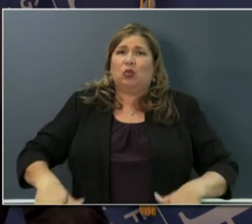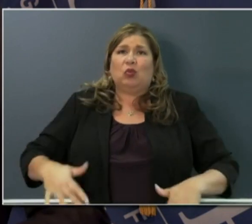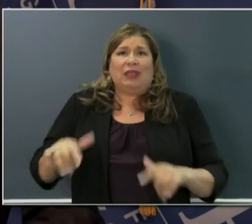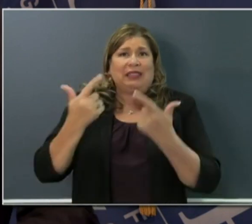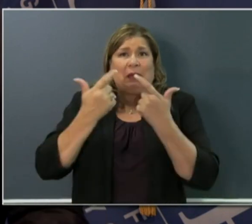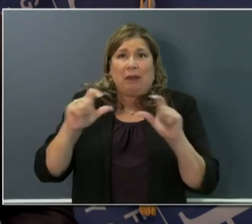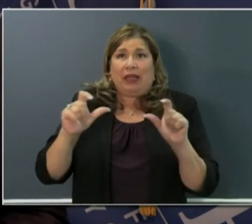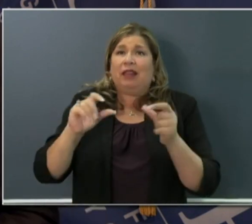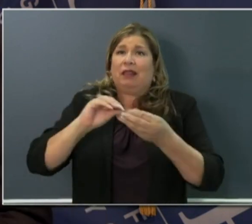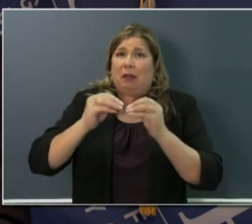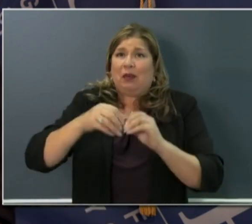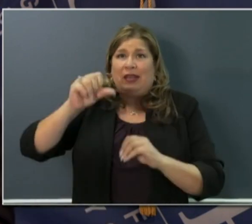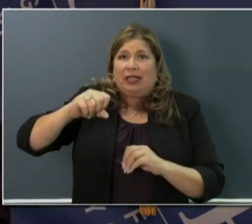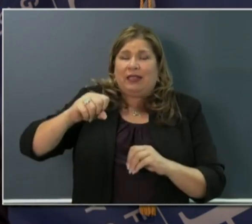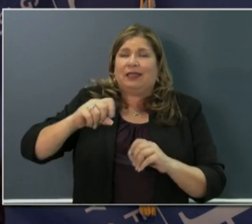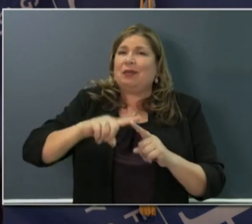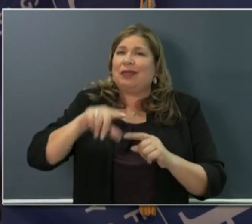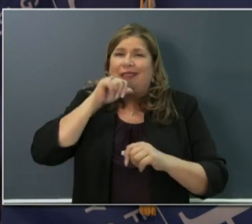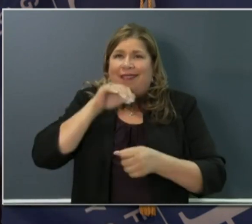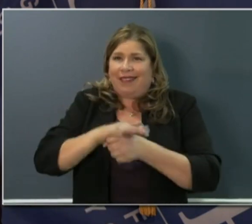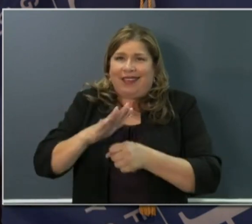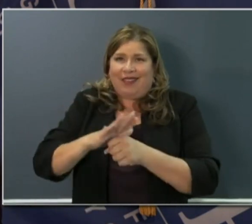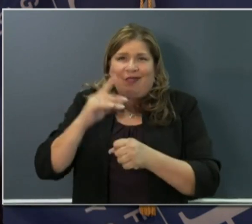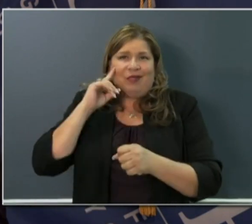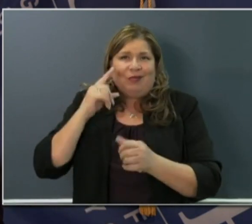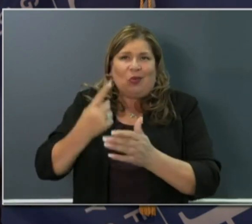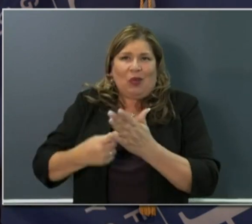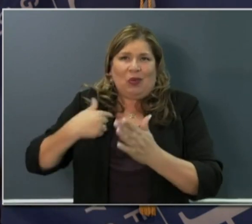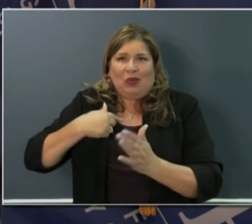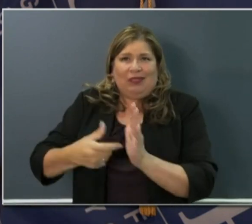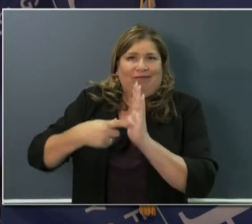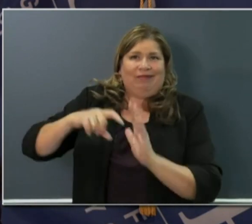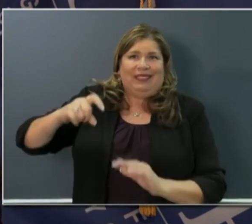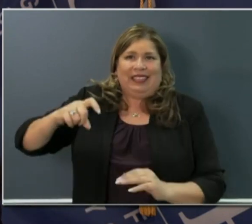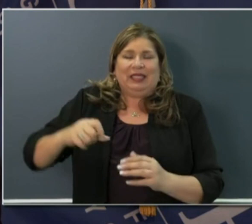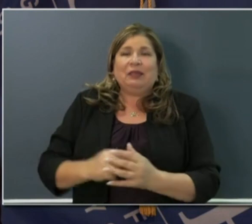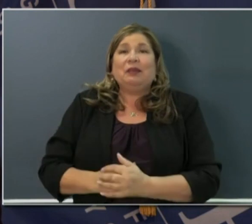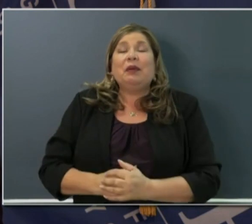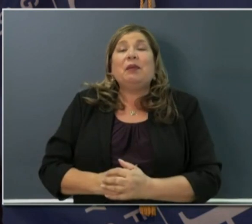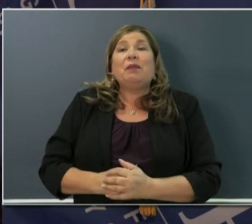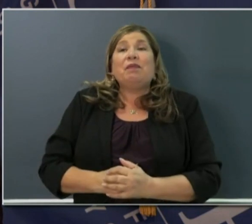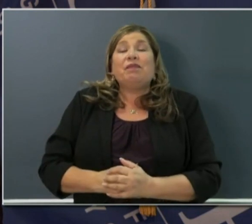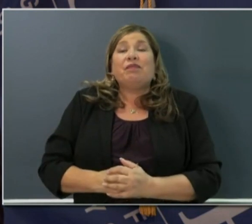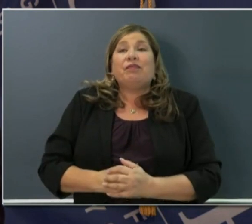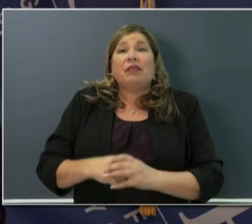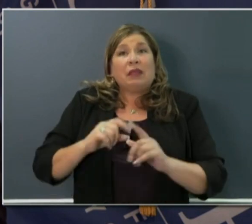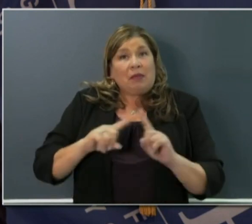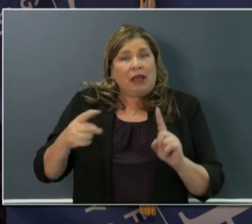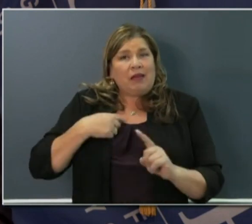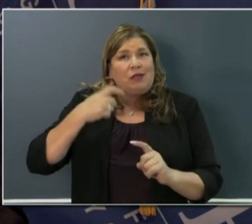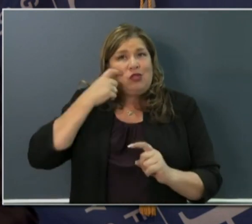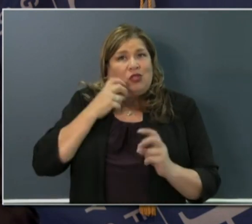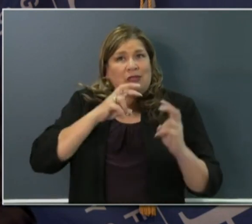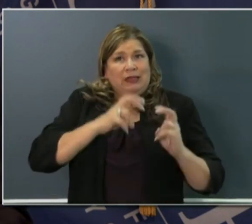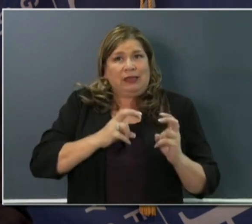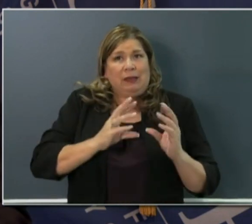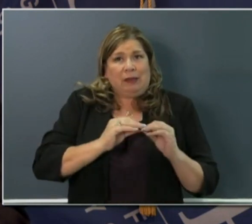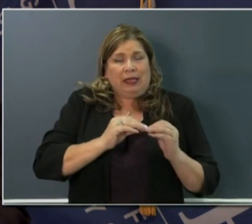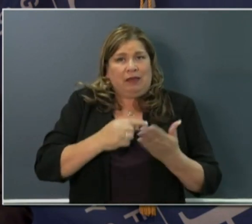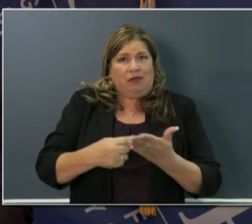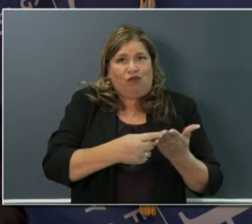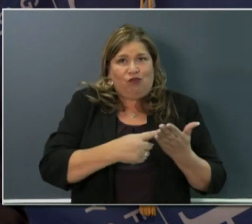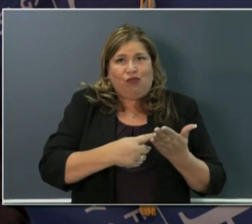still insignificant to meet our needs. I was very pleased today in our last briefing. We have now